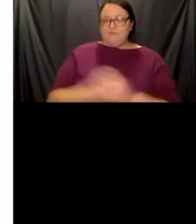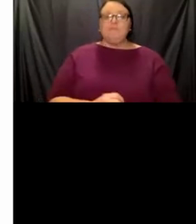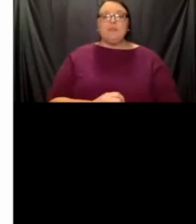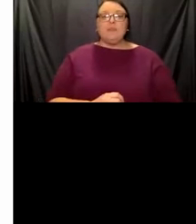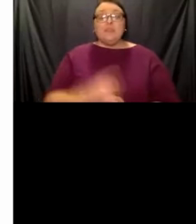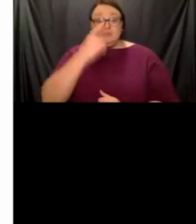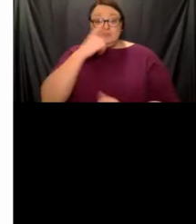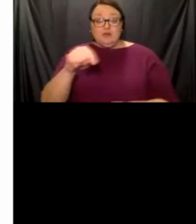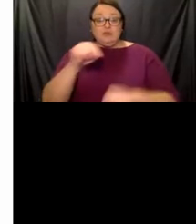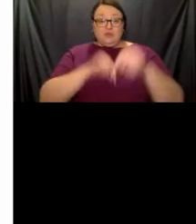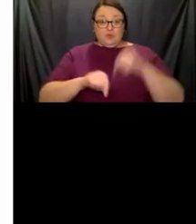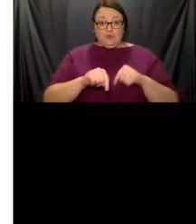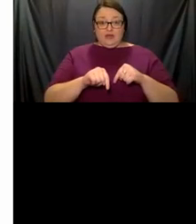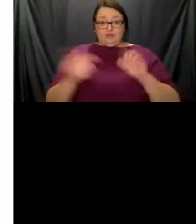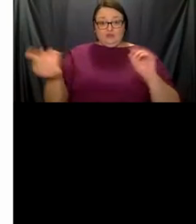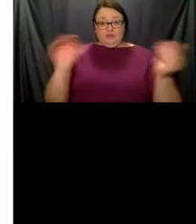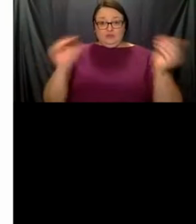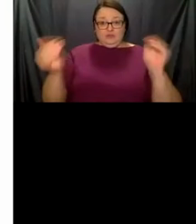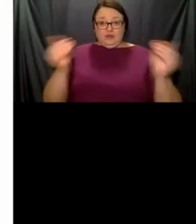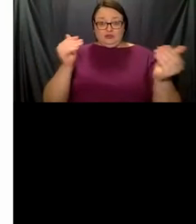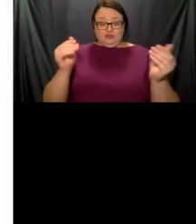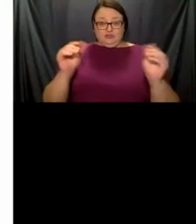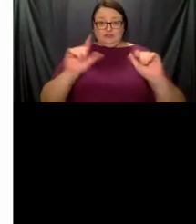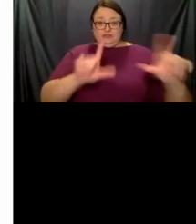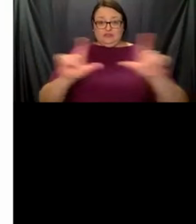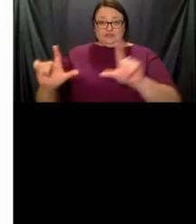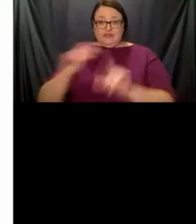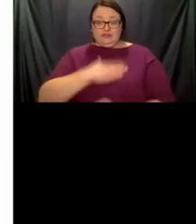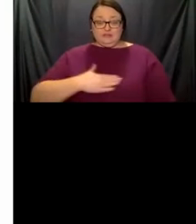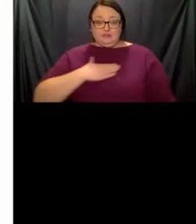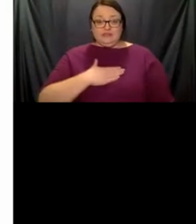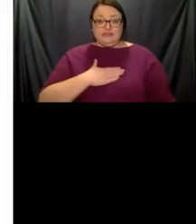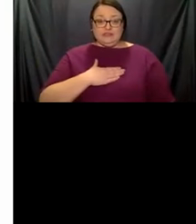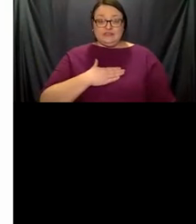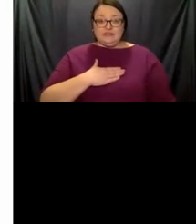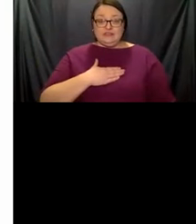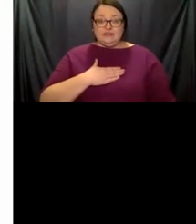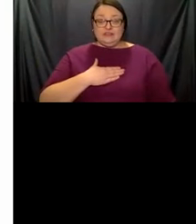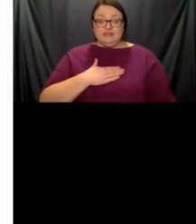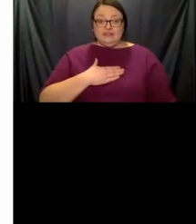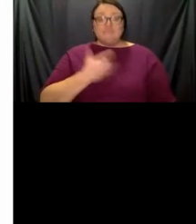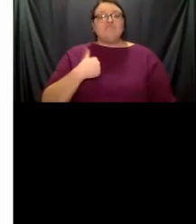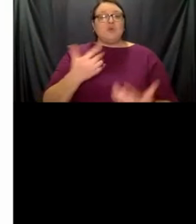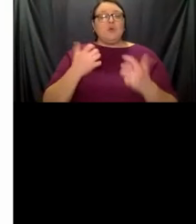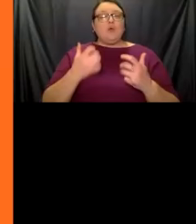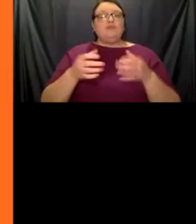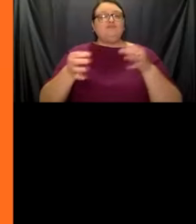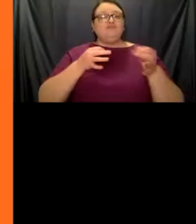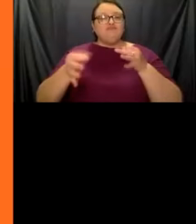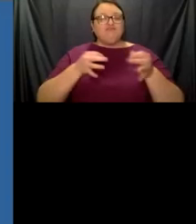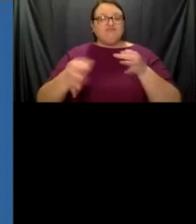go back to the comparison slides, please. Podemos This regresar a la